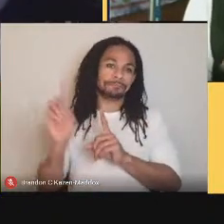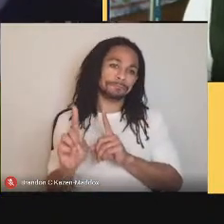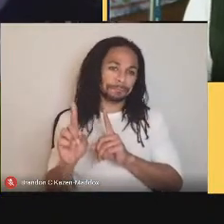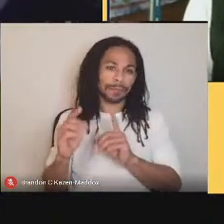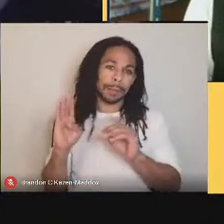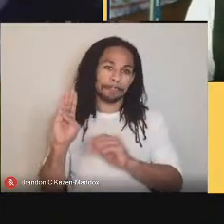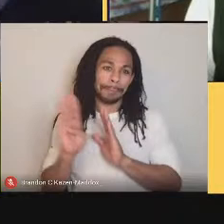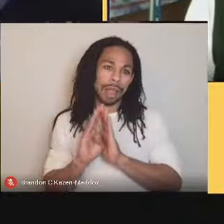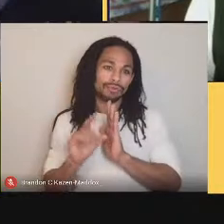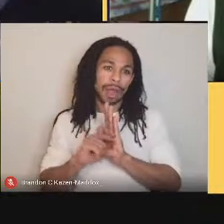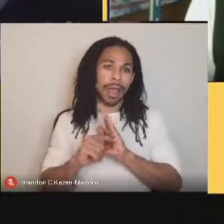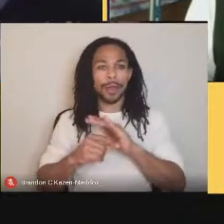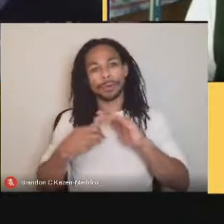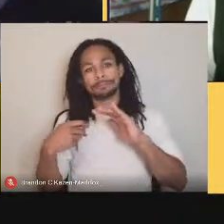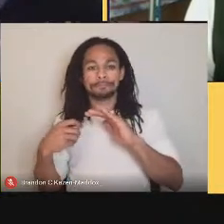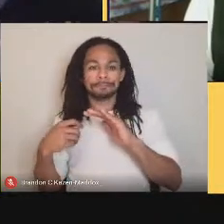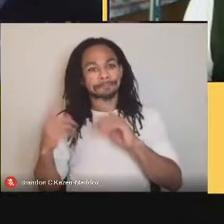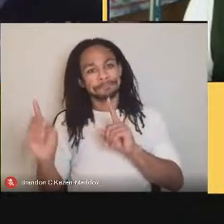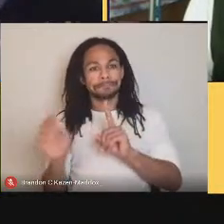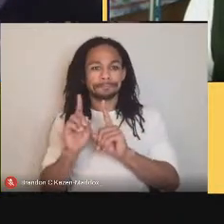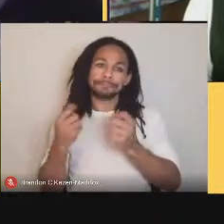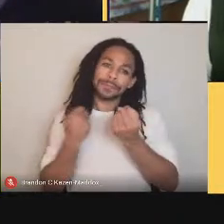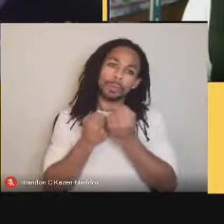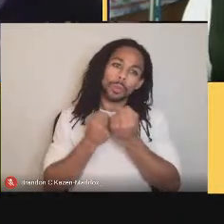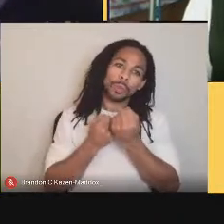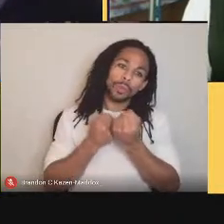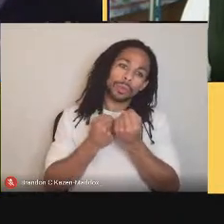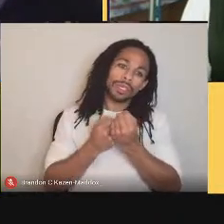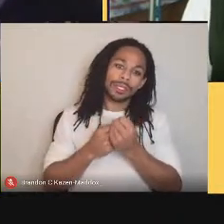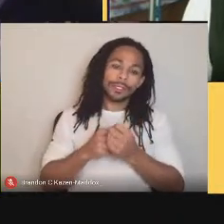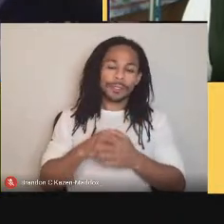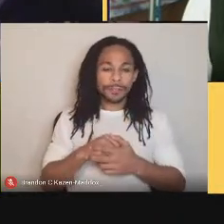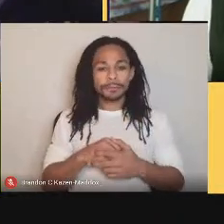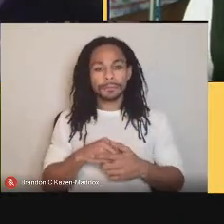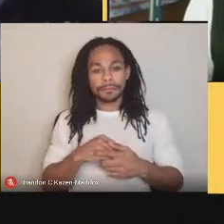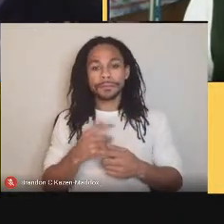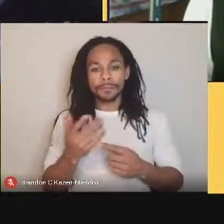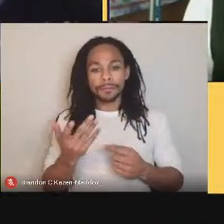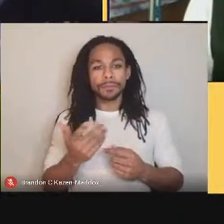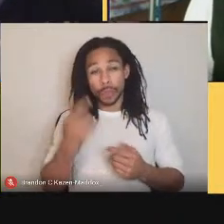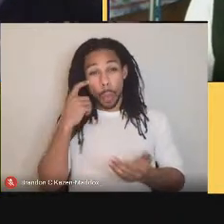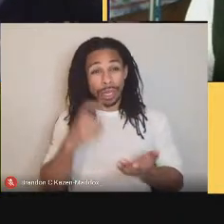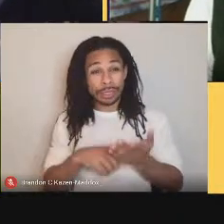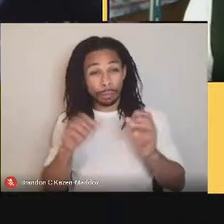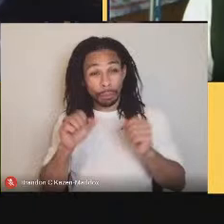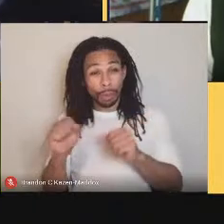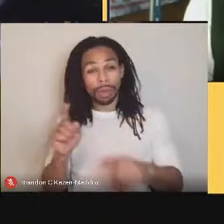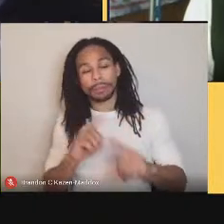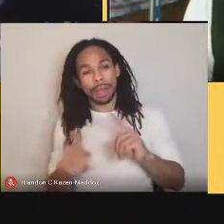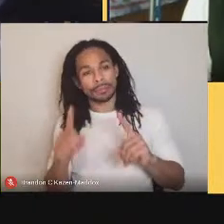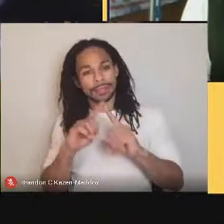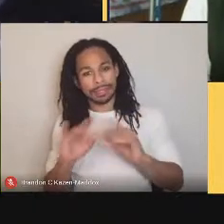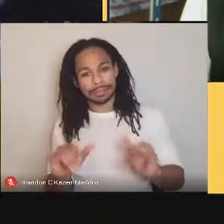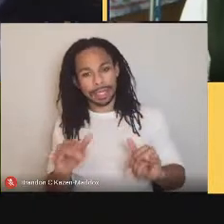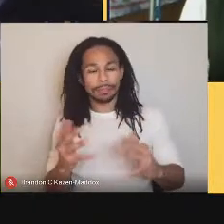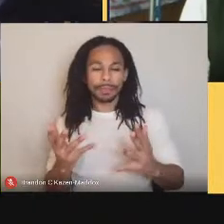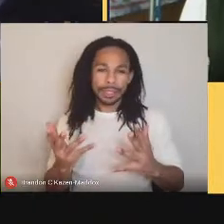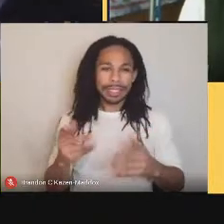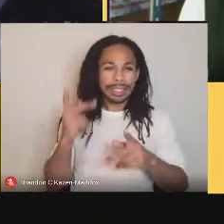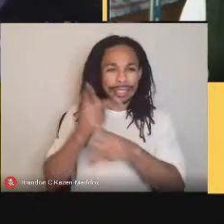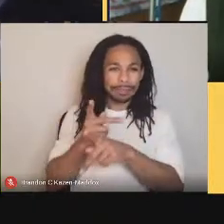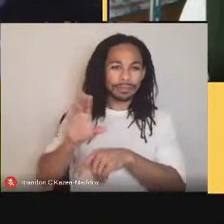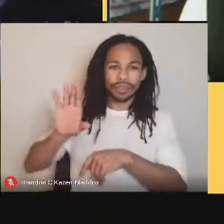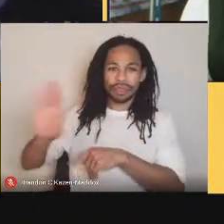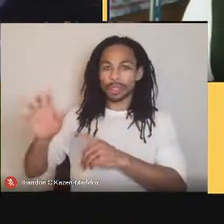that's just kind of there to just be in the background, still be noticeable enough, but really just keep their little